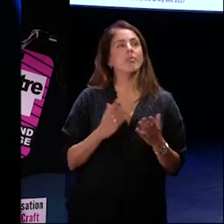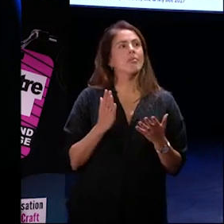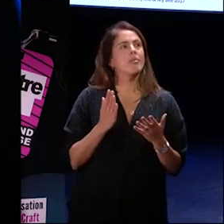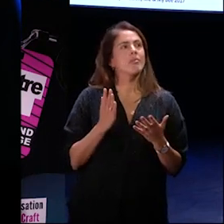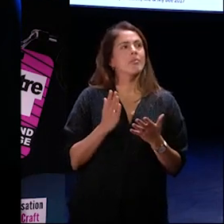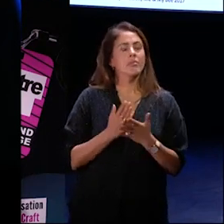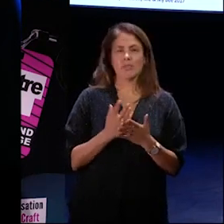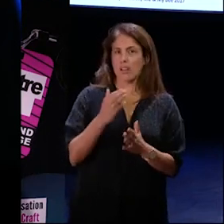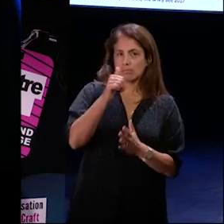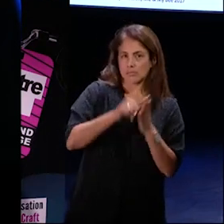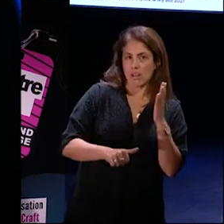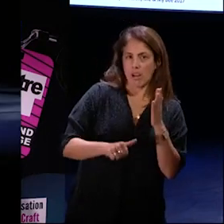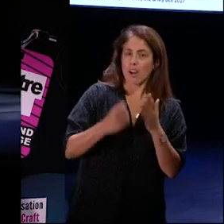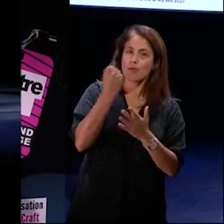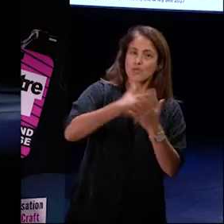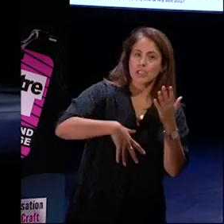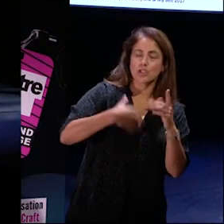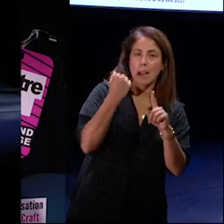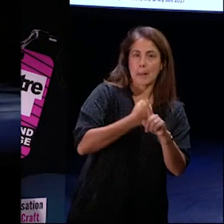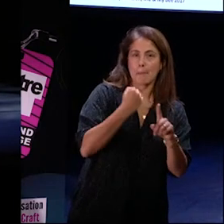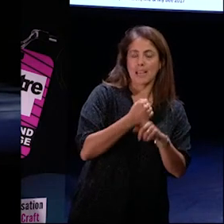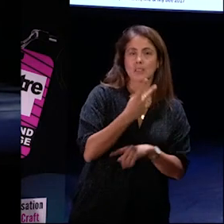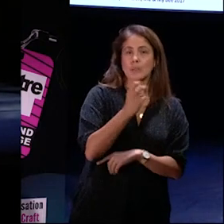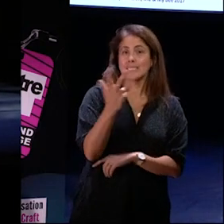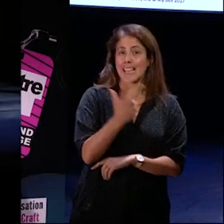it was born out of a sustainable fringe campaign in 2018.